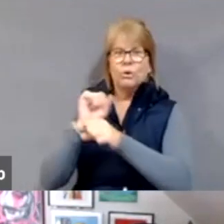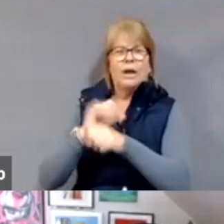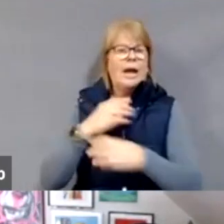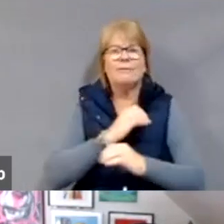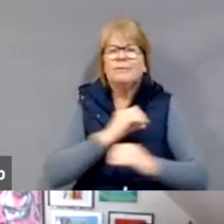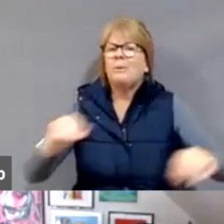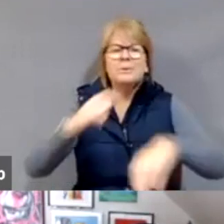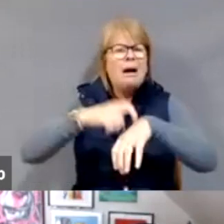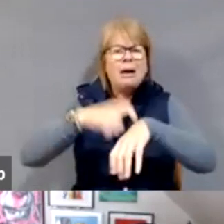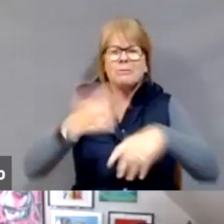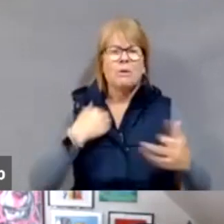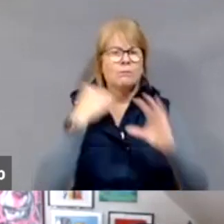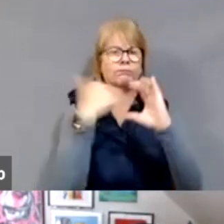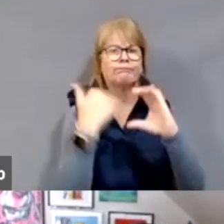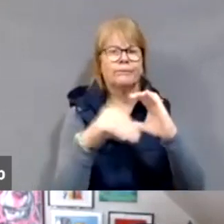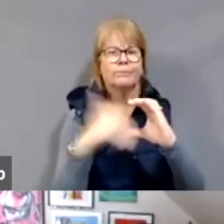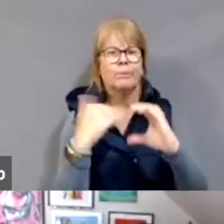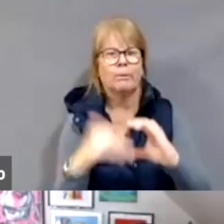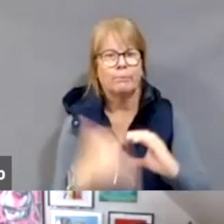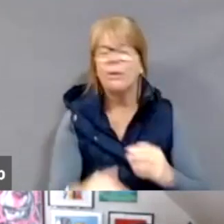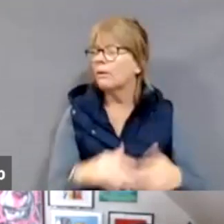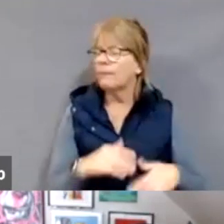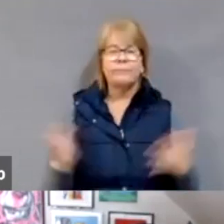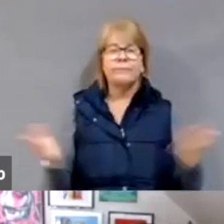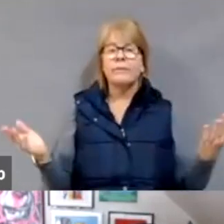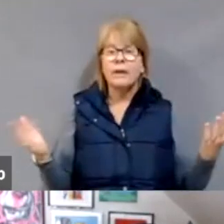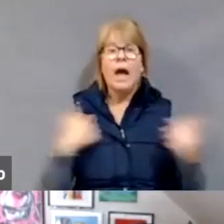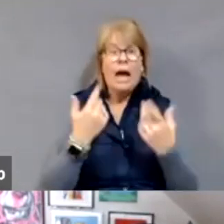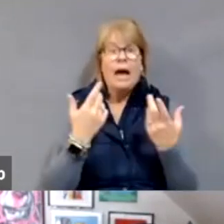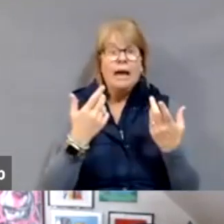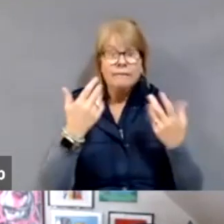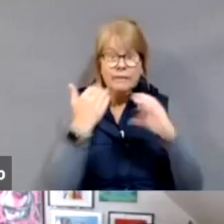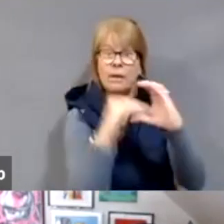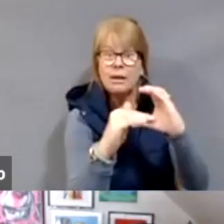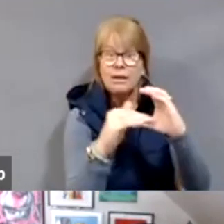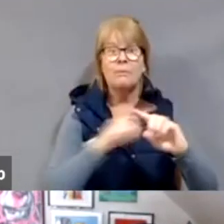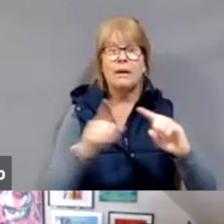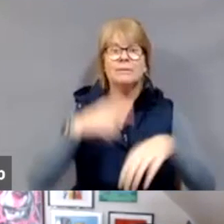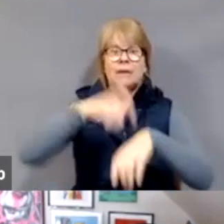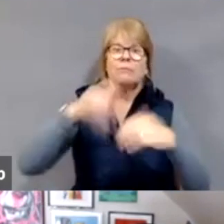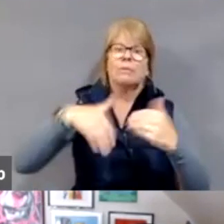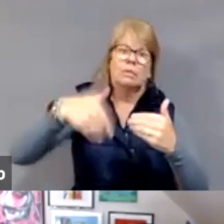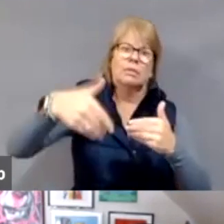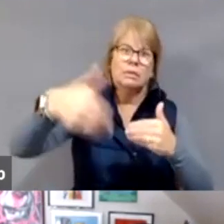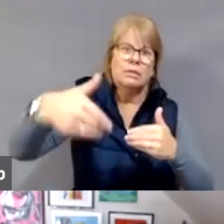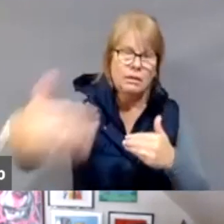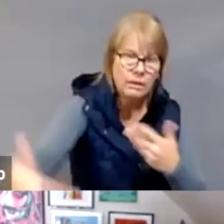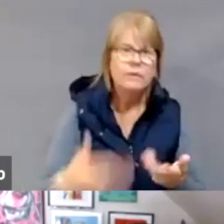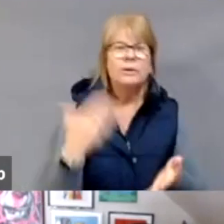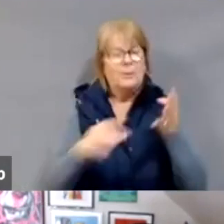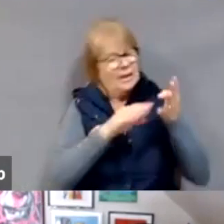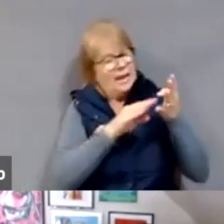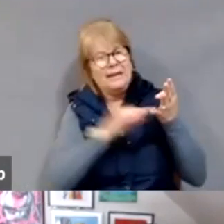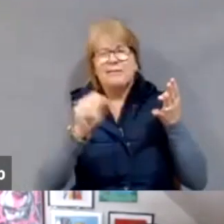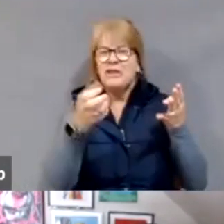day to respond to anyone else. I did eventually, but it was like, the end of